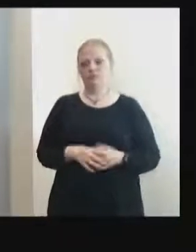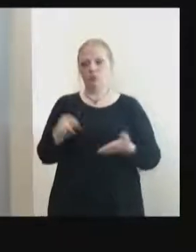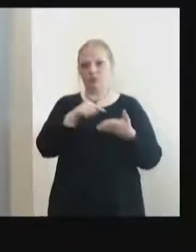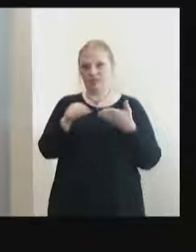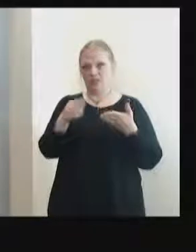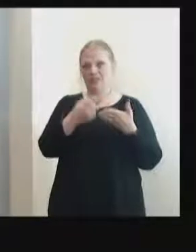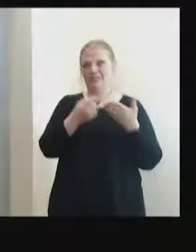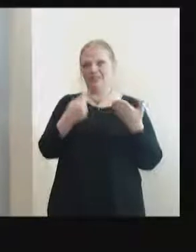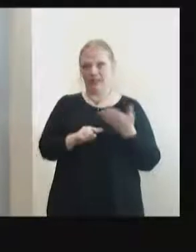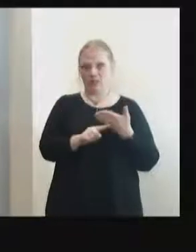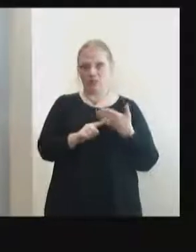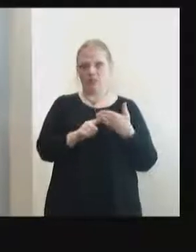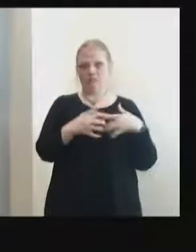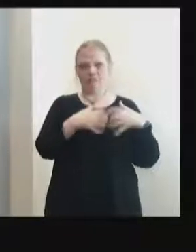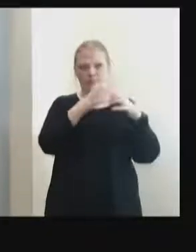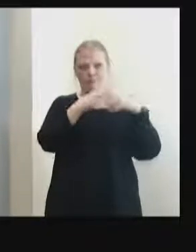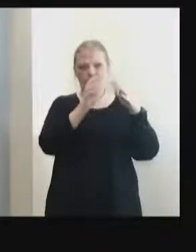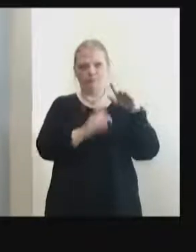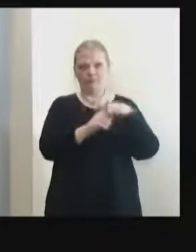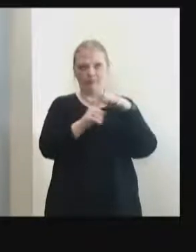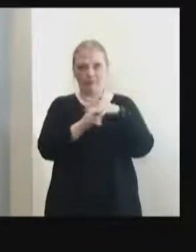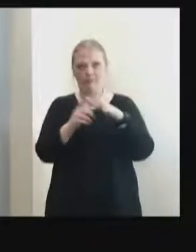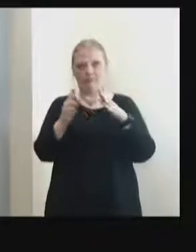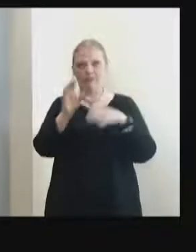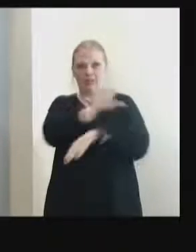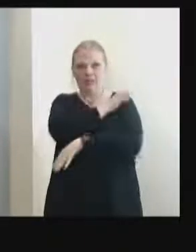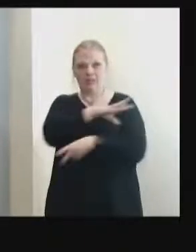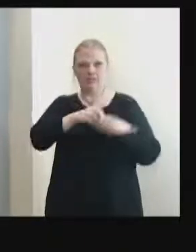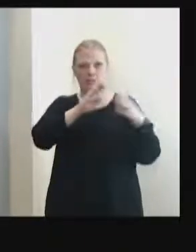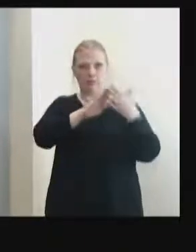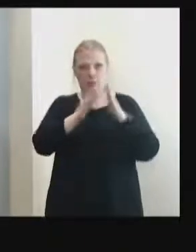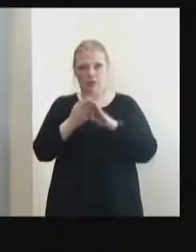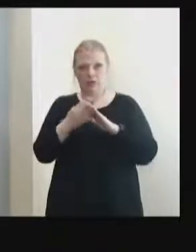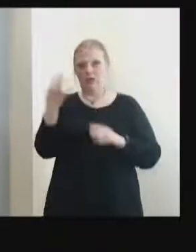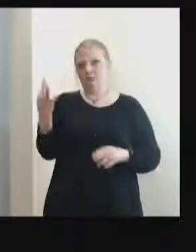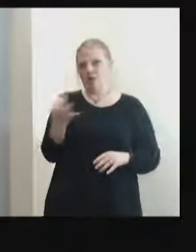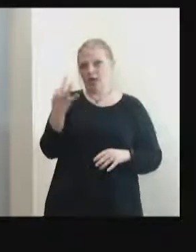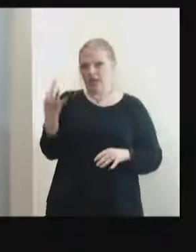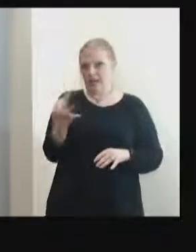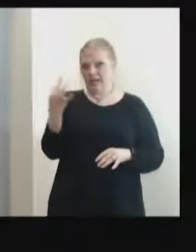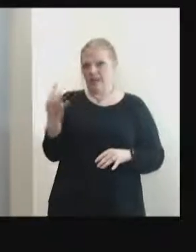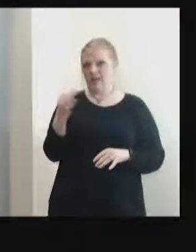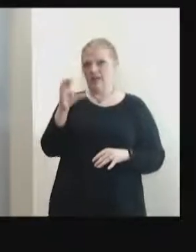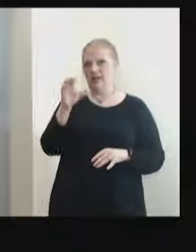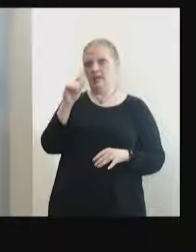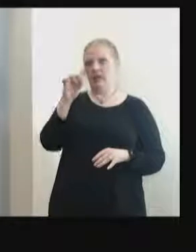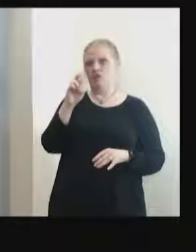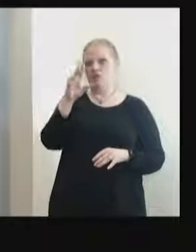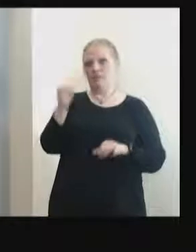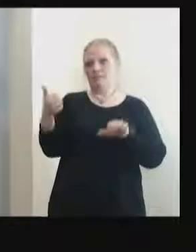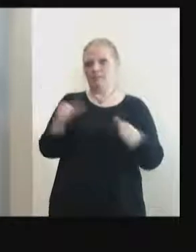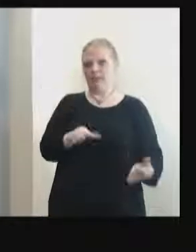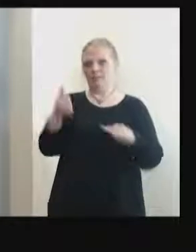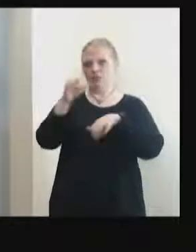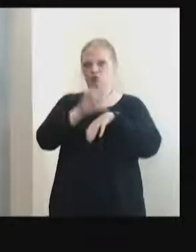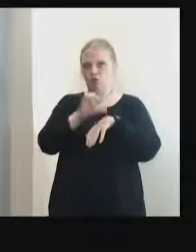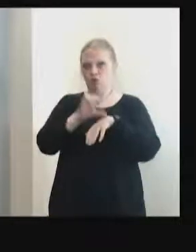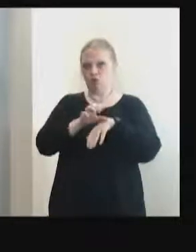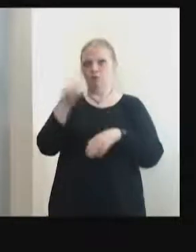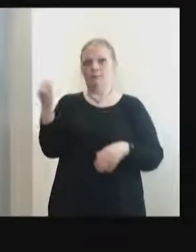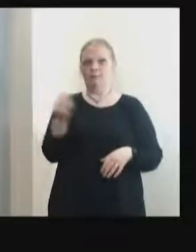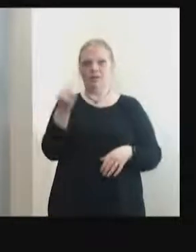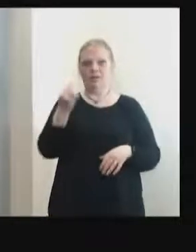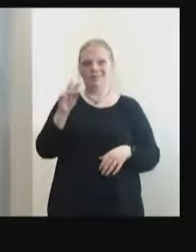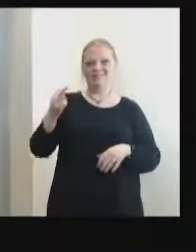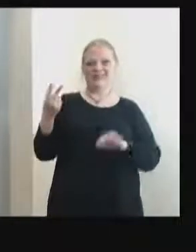next week, we're going to be doing pop-up clinics in the community, as I said. On Friday, we're going to be at the Calvary Baptist Church. On Monday, we'll